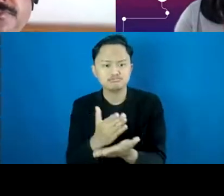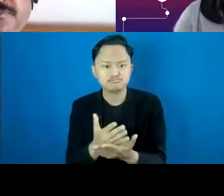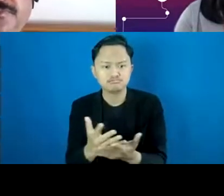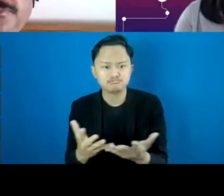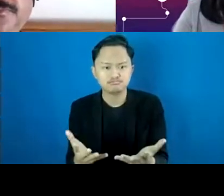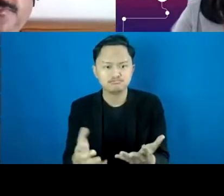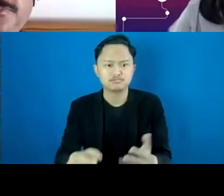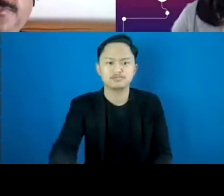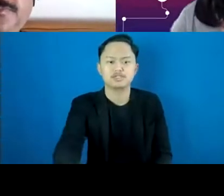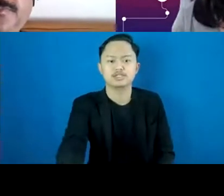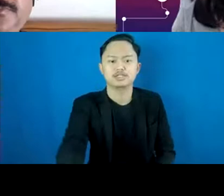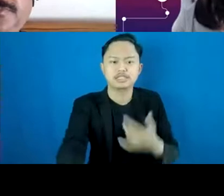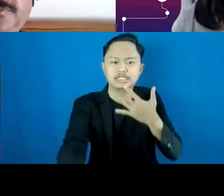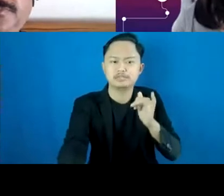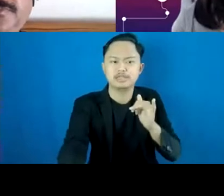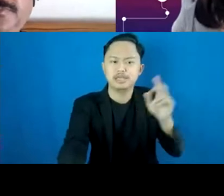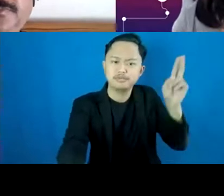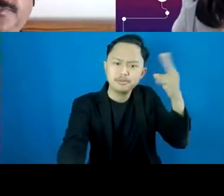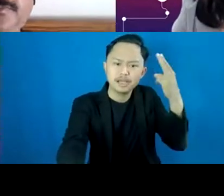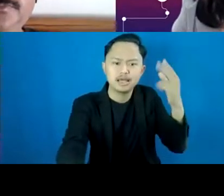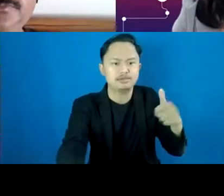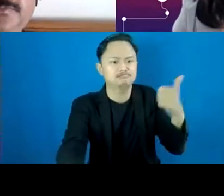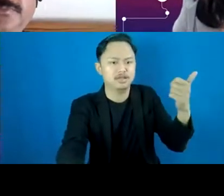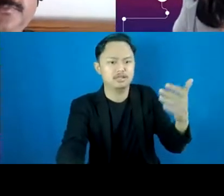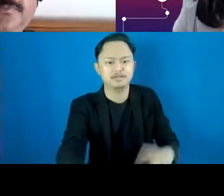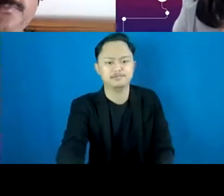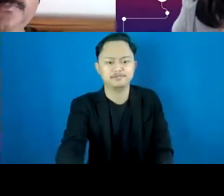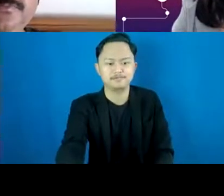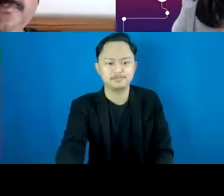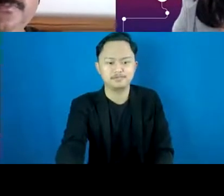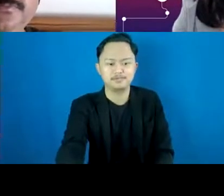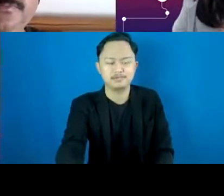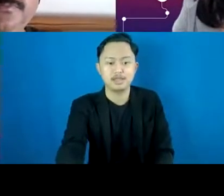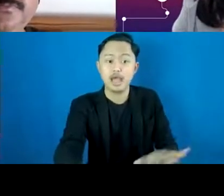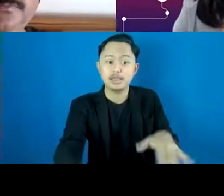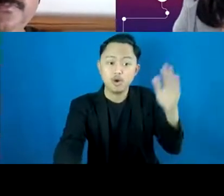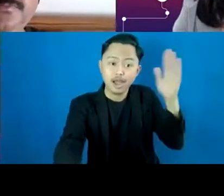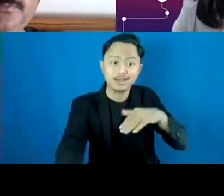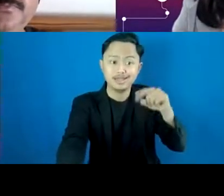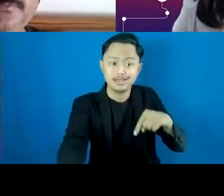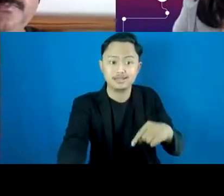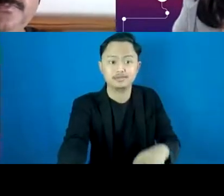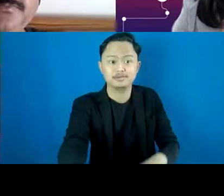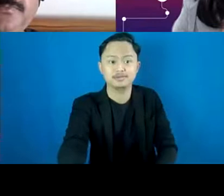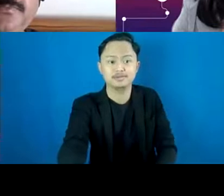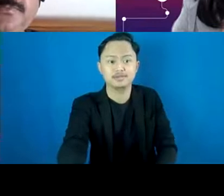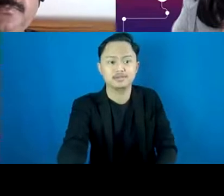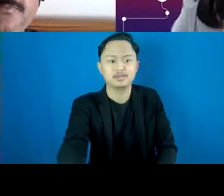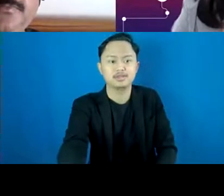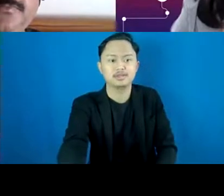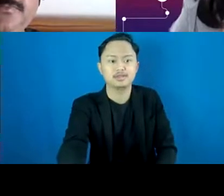taken by the country, whole country, with which today our country is going to